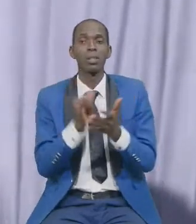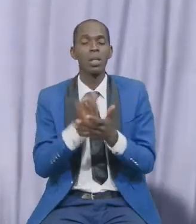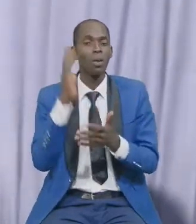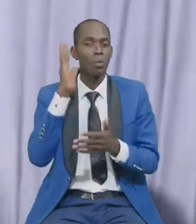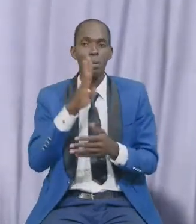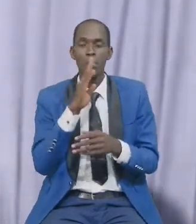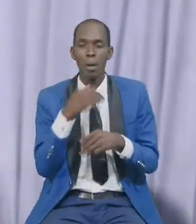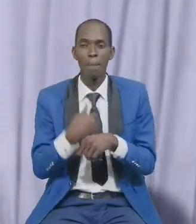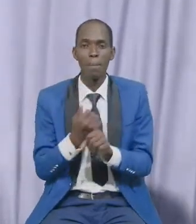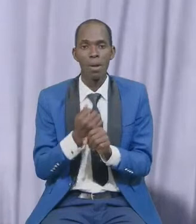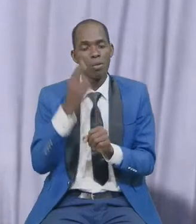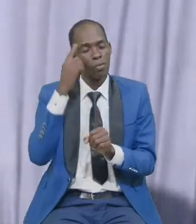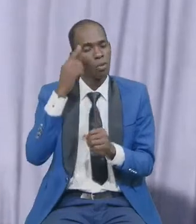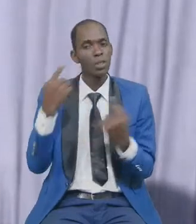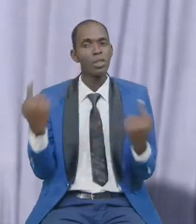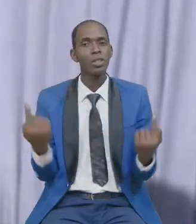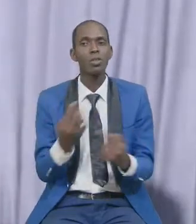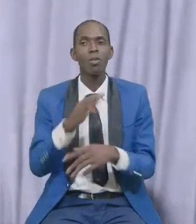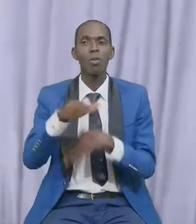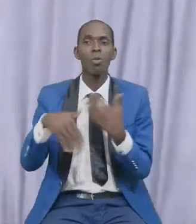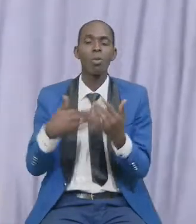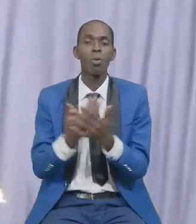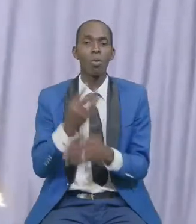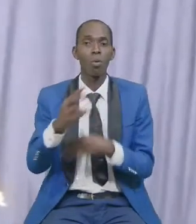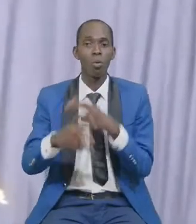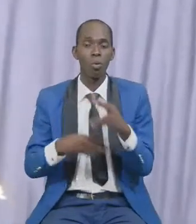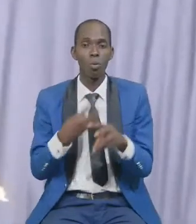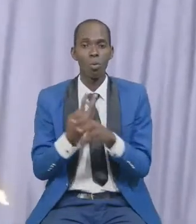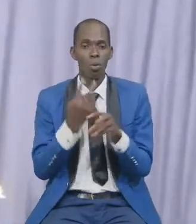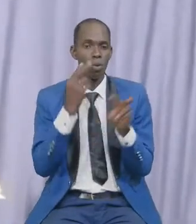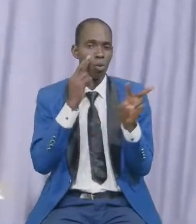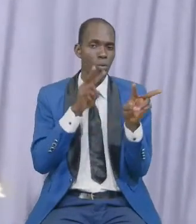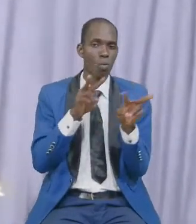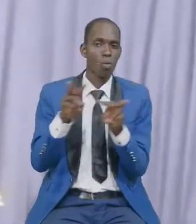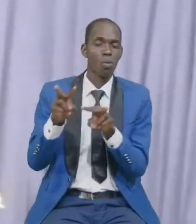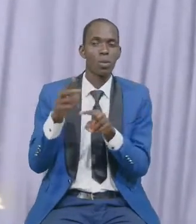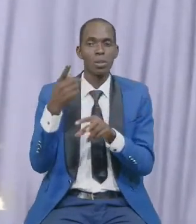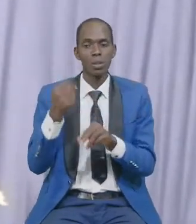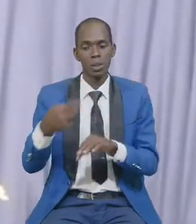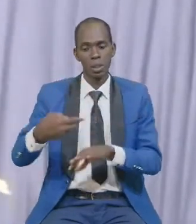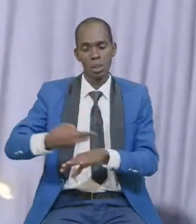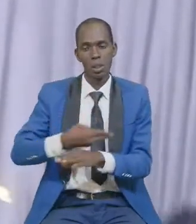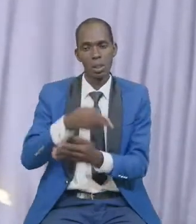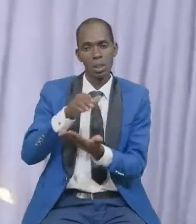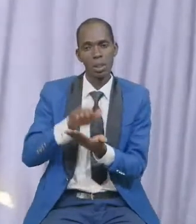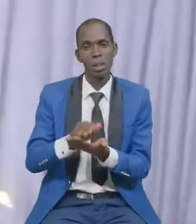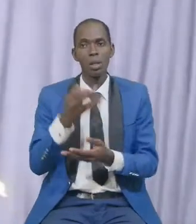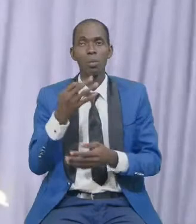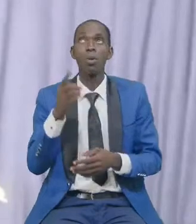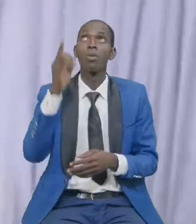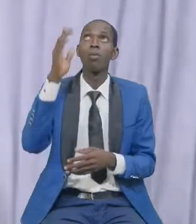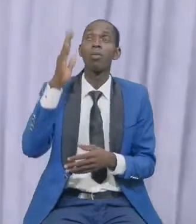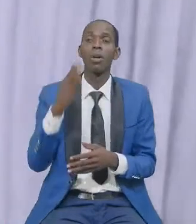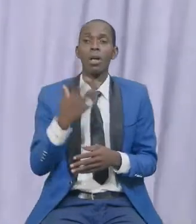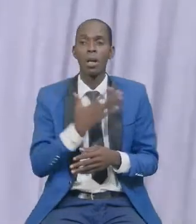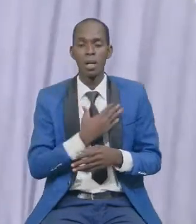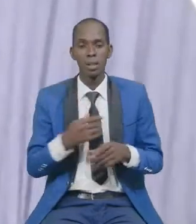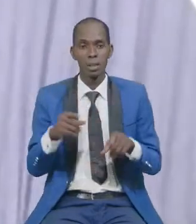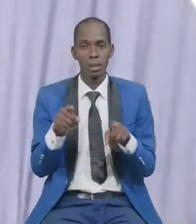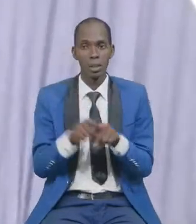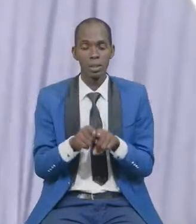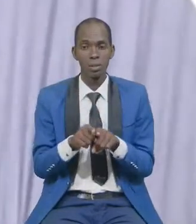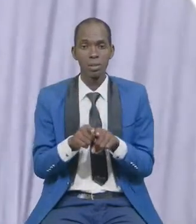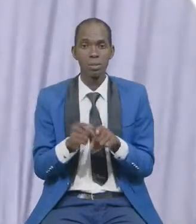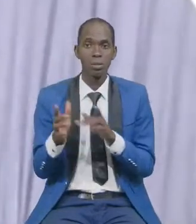the sins of the whole world. Behold the Lamb of God. And as Jesus bore